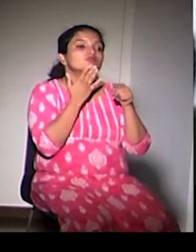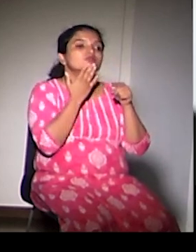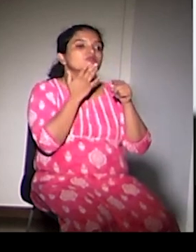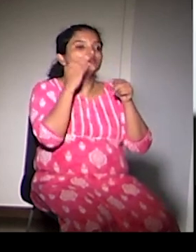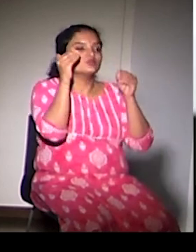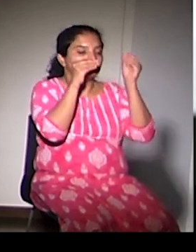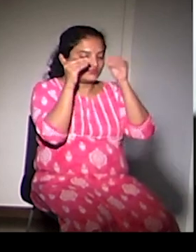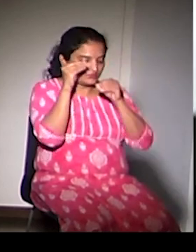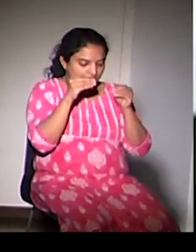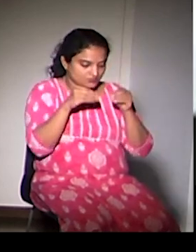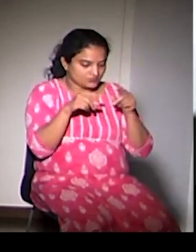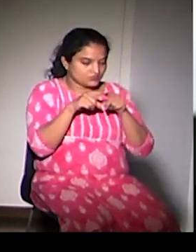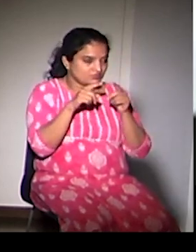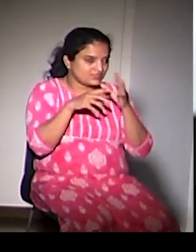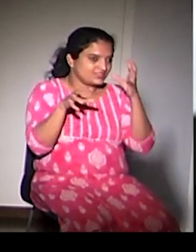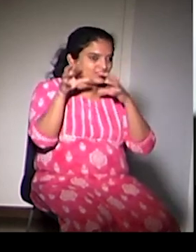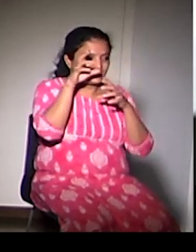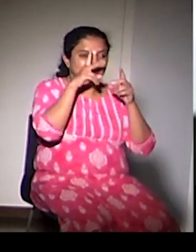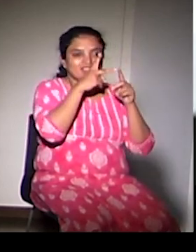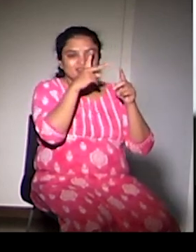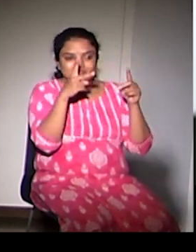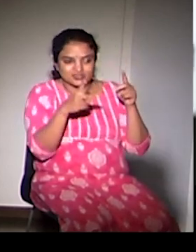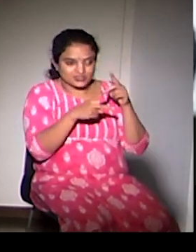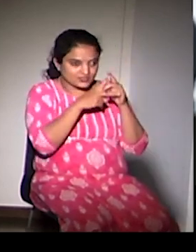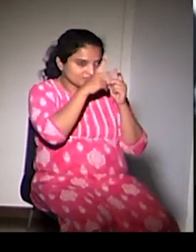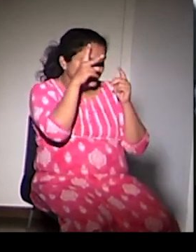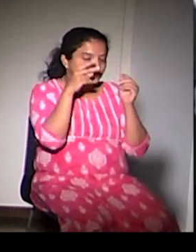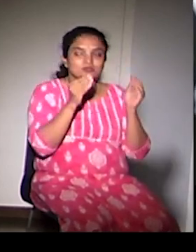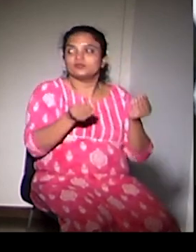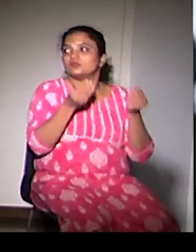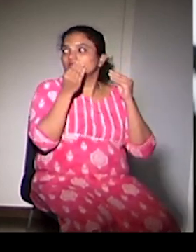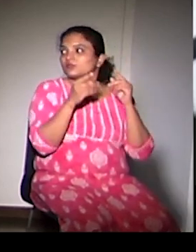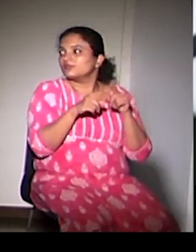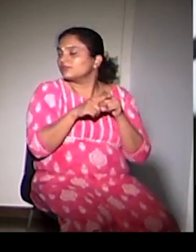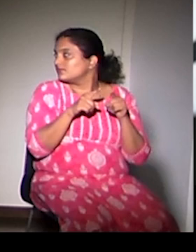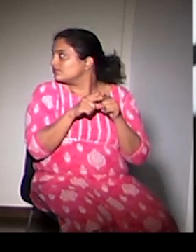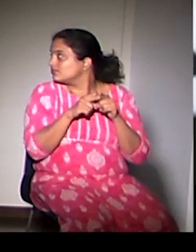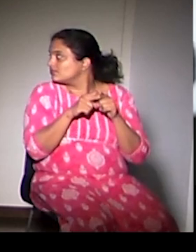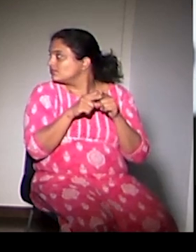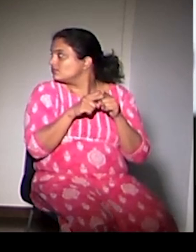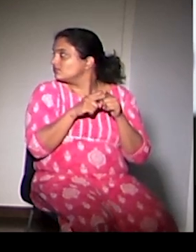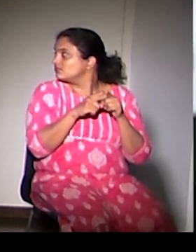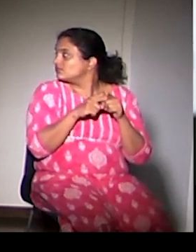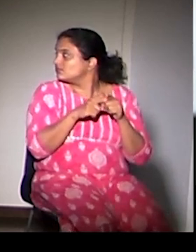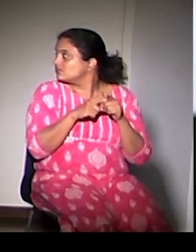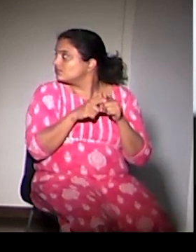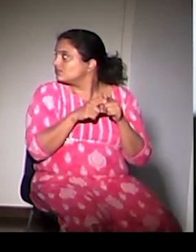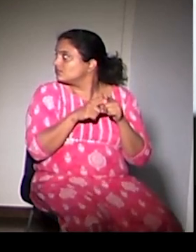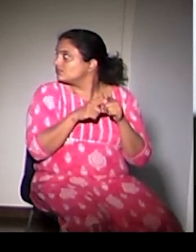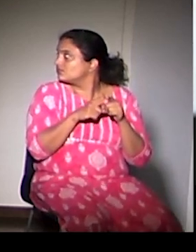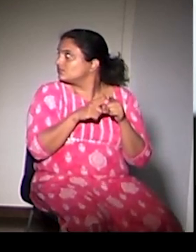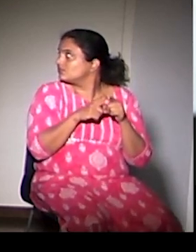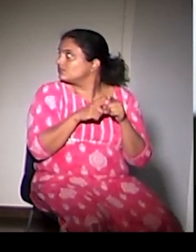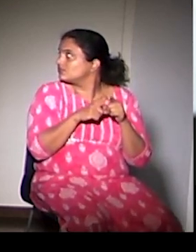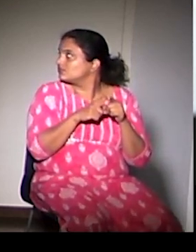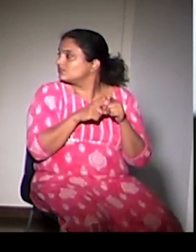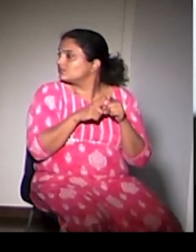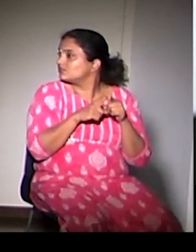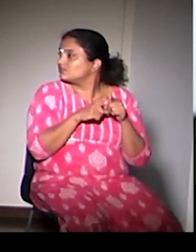sort of mingle a little bit more. And you'd just call this colour glaze decoration. This is